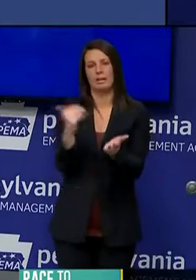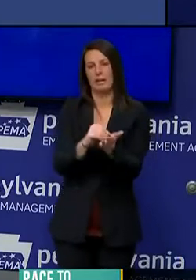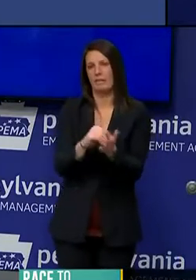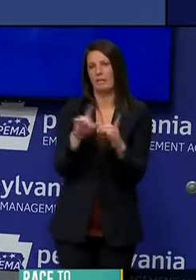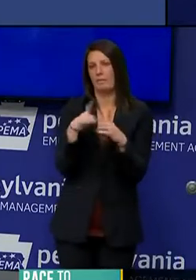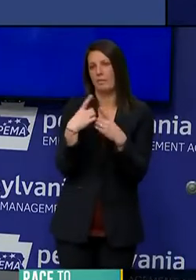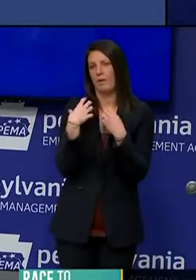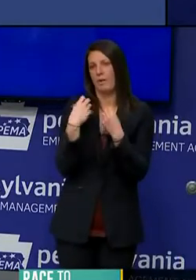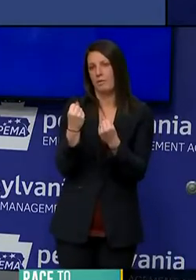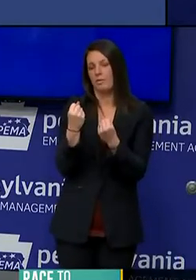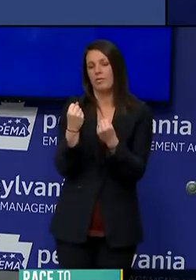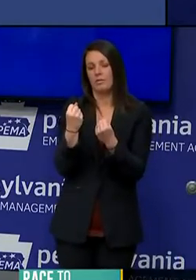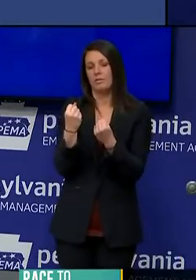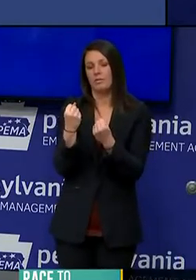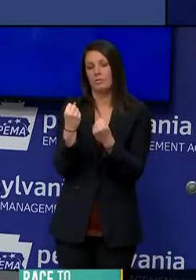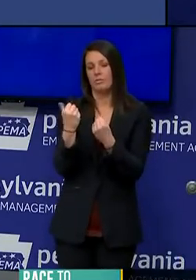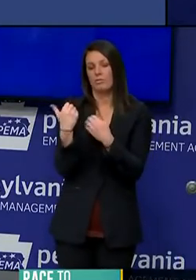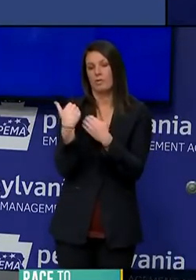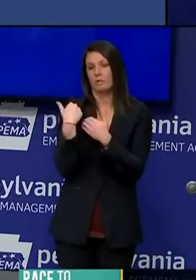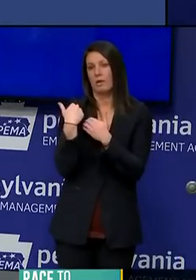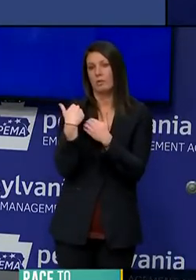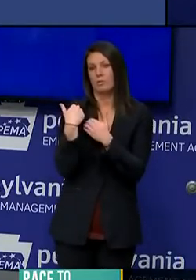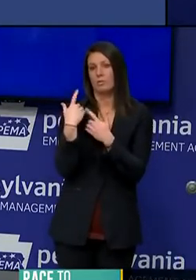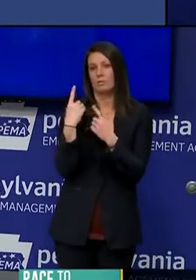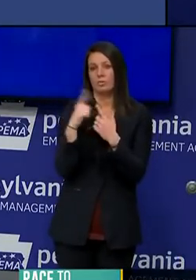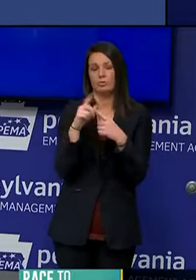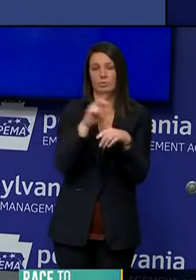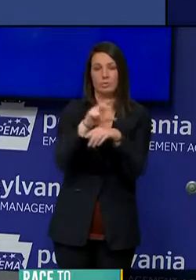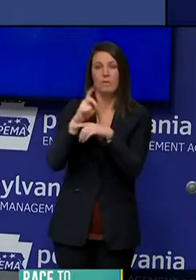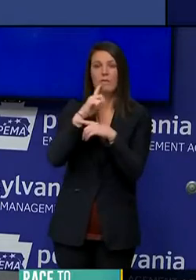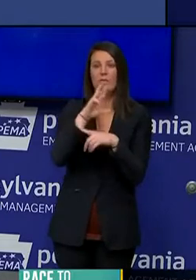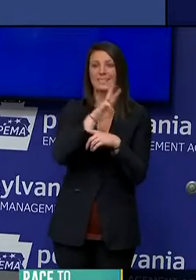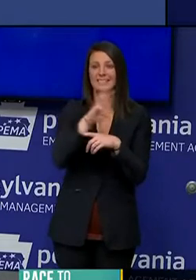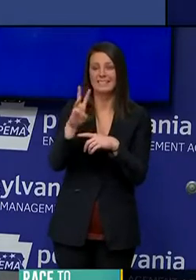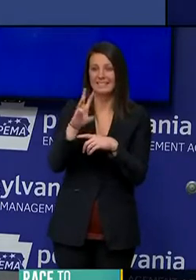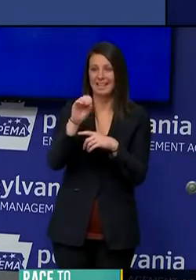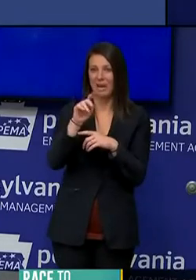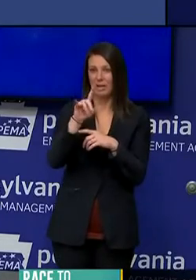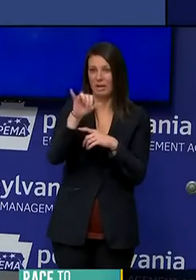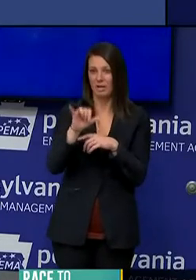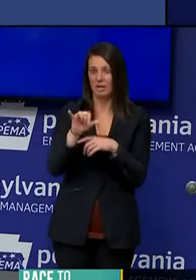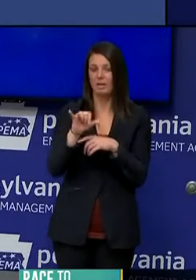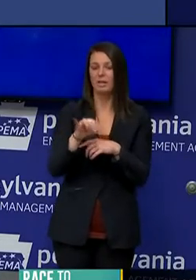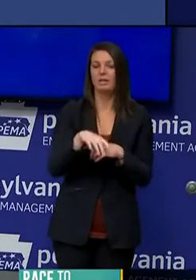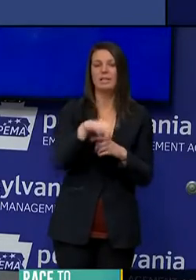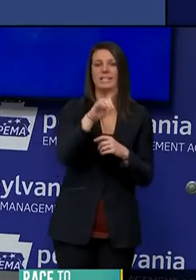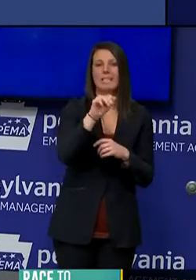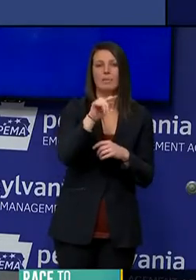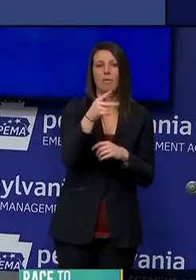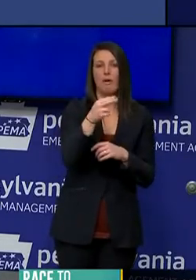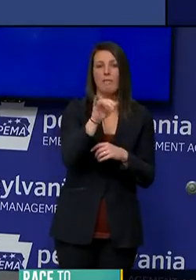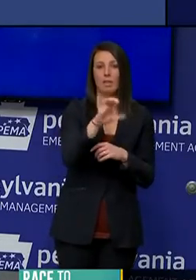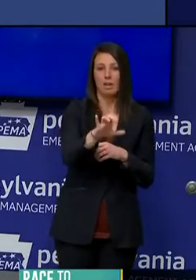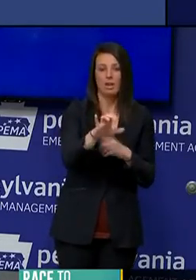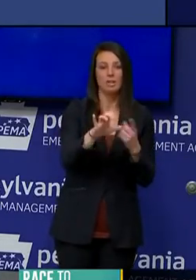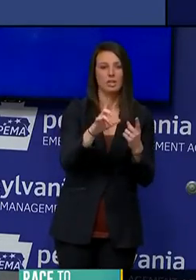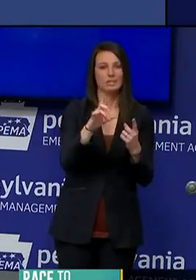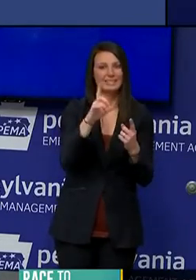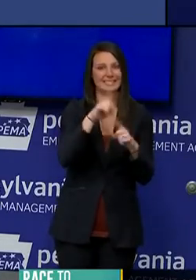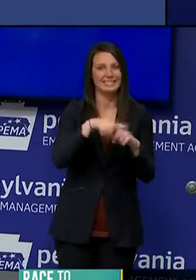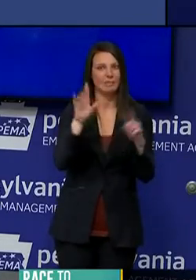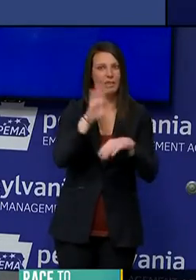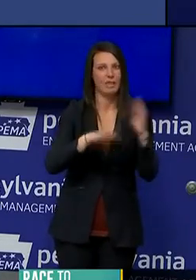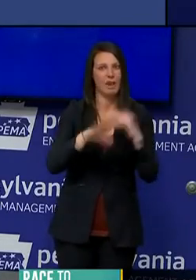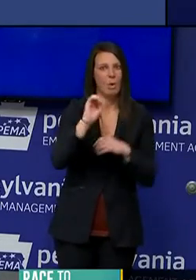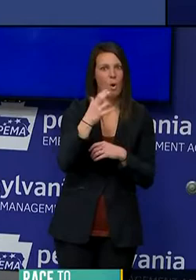of Health, we are responsible for administering and allocating to 66 counties. I'll also say that the demographics of Pennsylvania look very different than the state